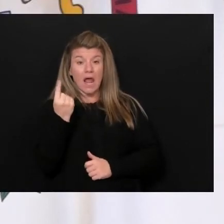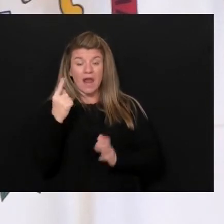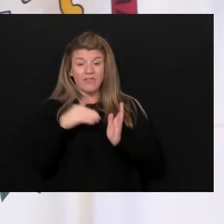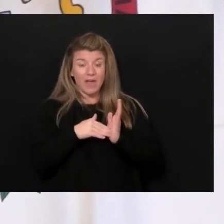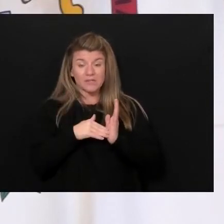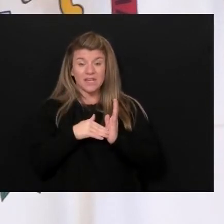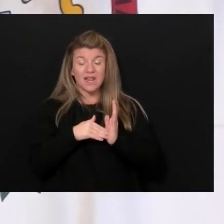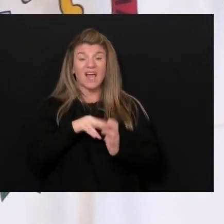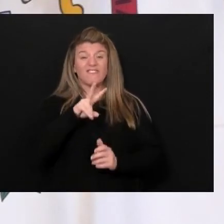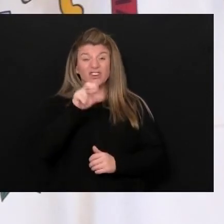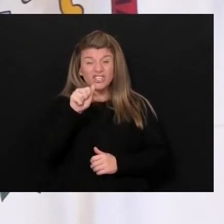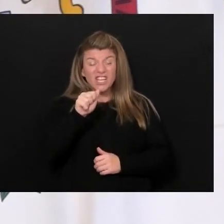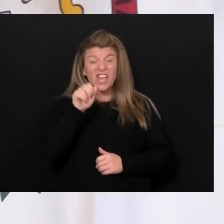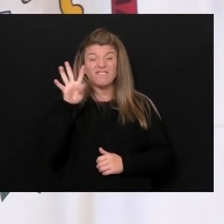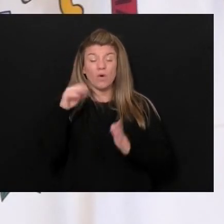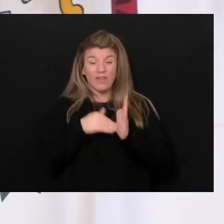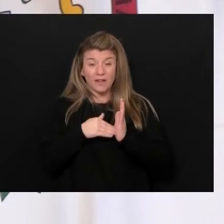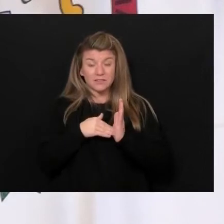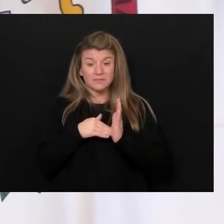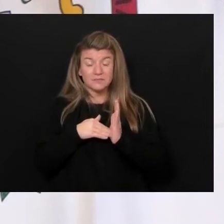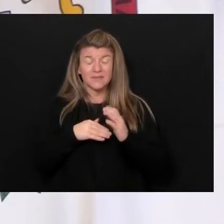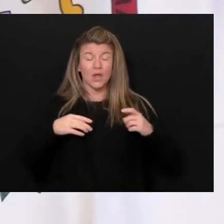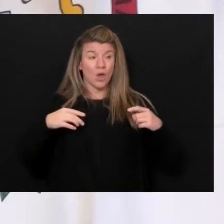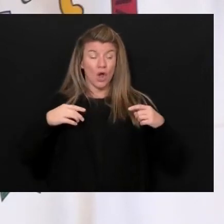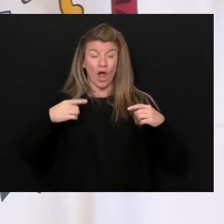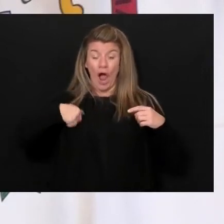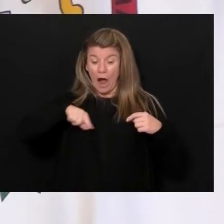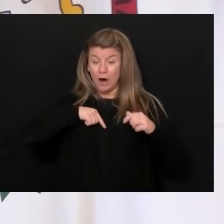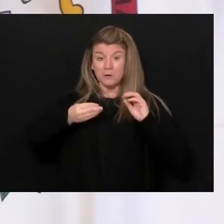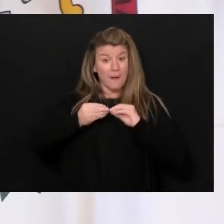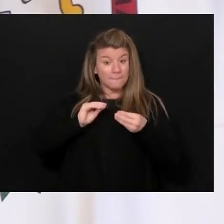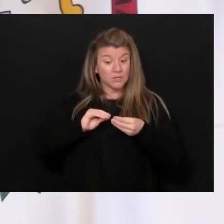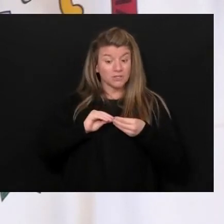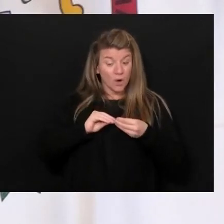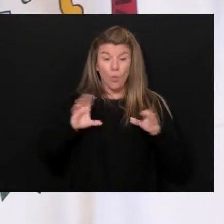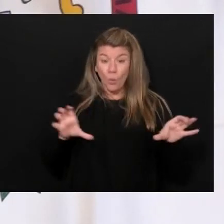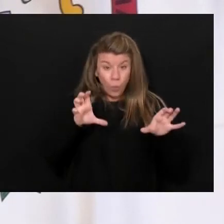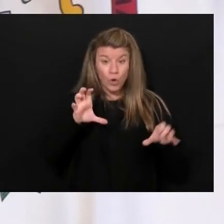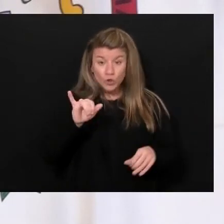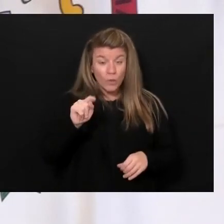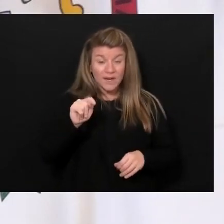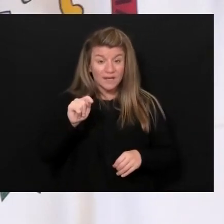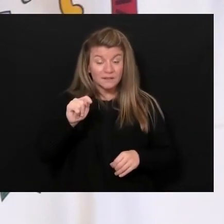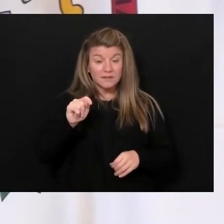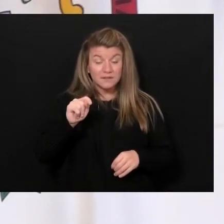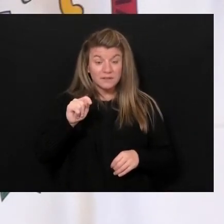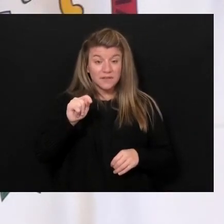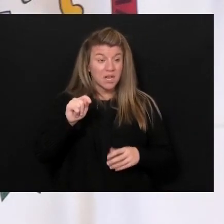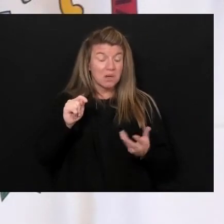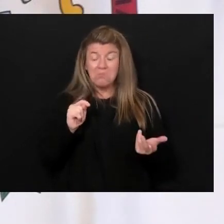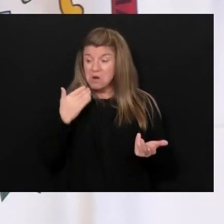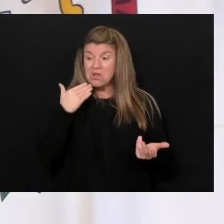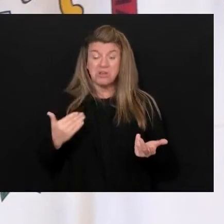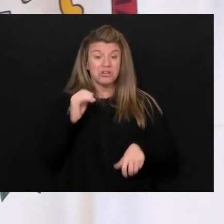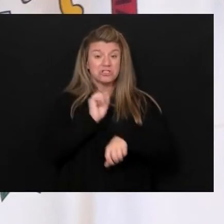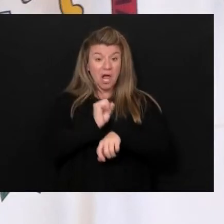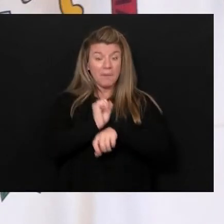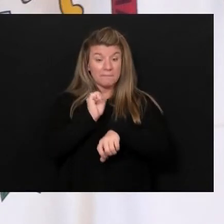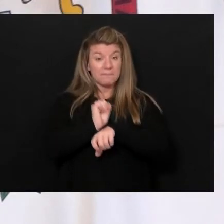11,000, and Virginia at 4,000. We're doing it. We're doing, pretty dadgum